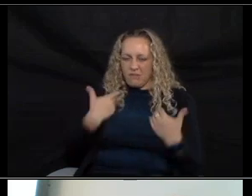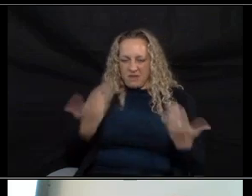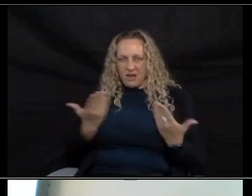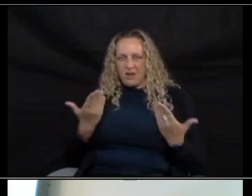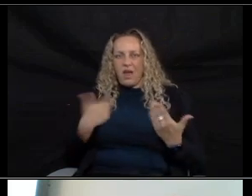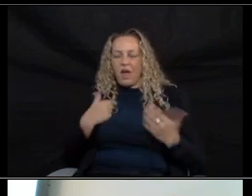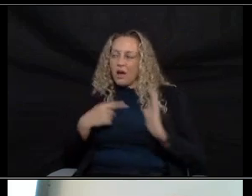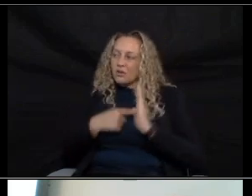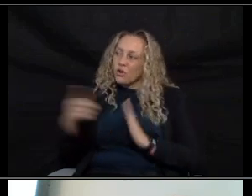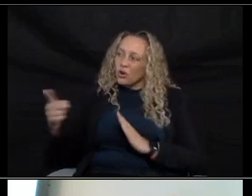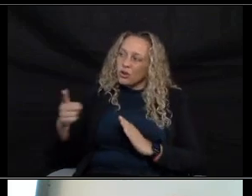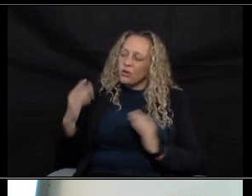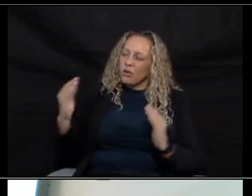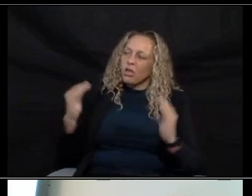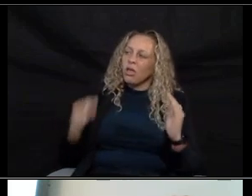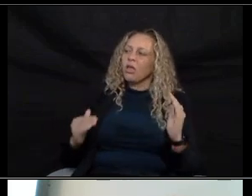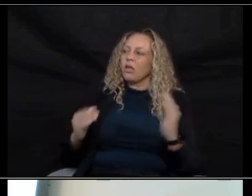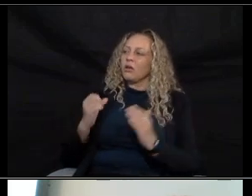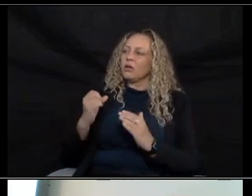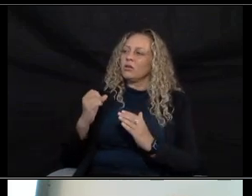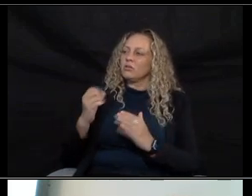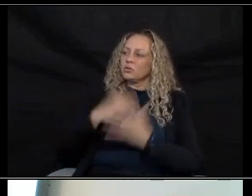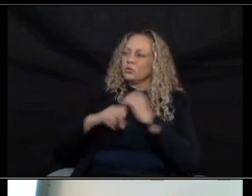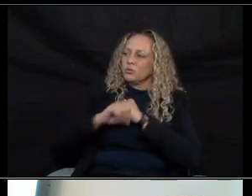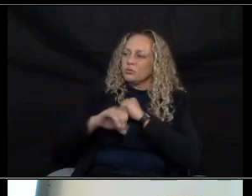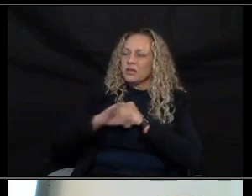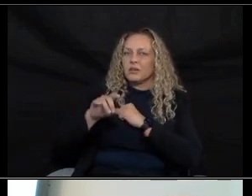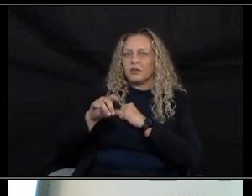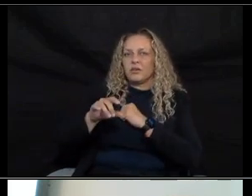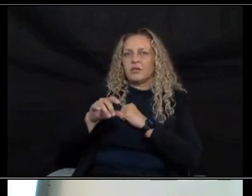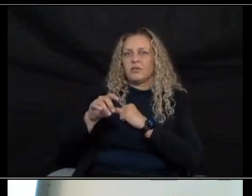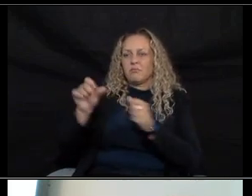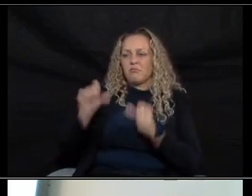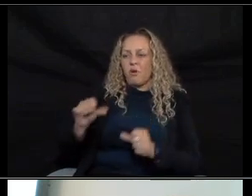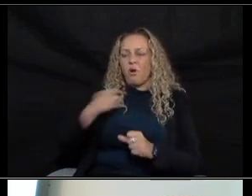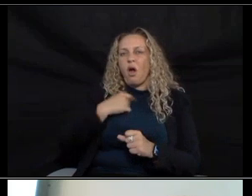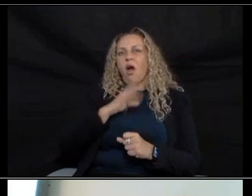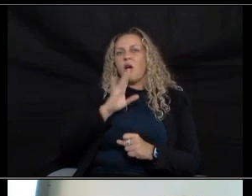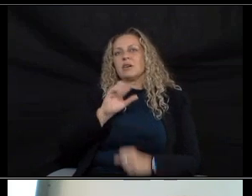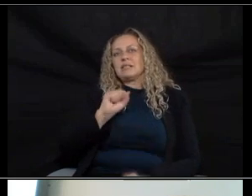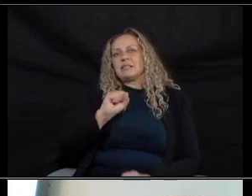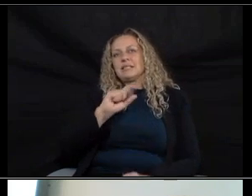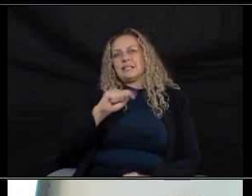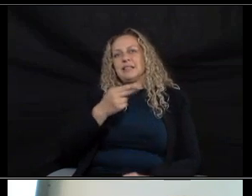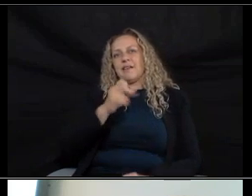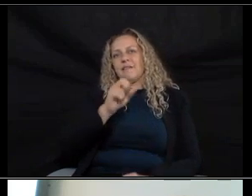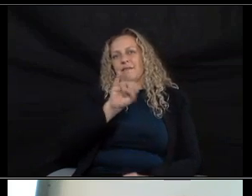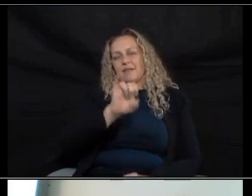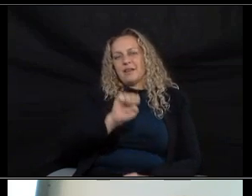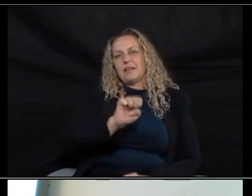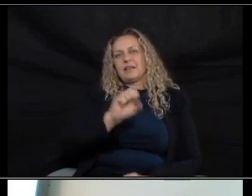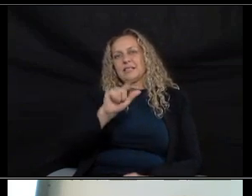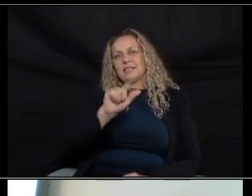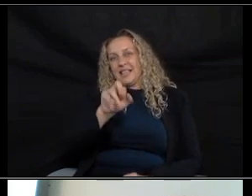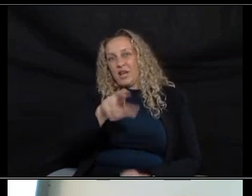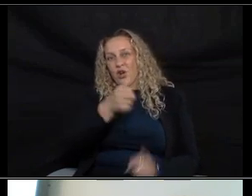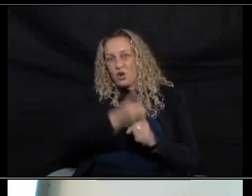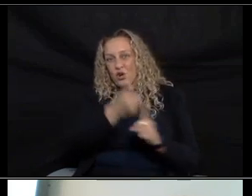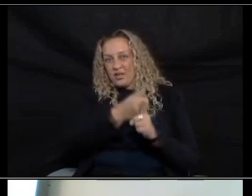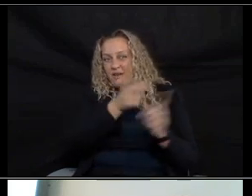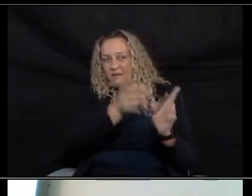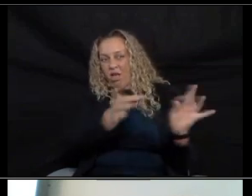pointed out there was a derogatory social media post. And I called for the firing of Stephanie Slater, who is an experienced media person who also worked